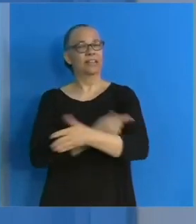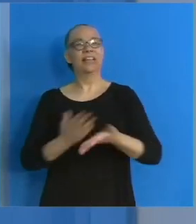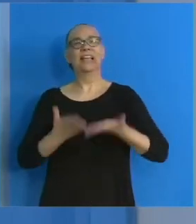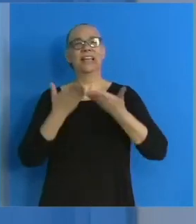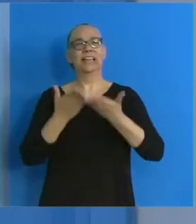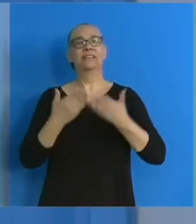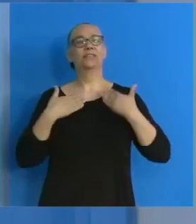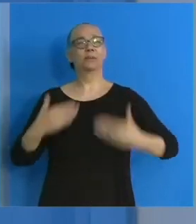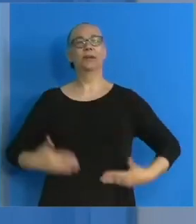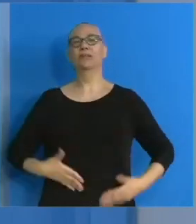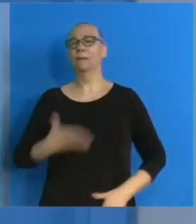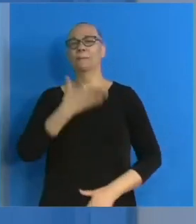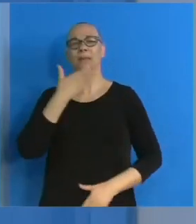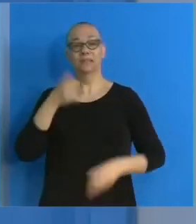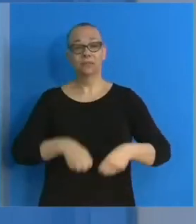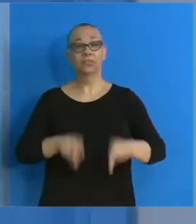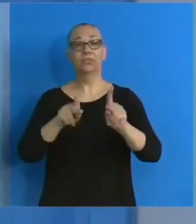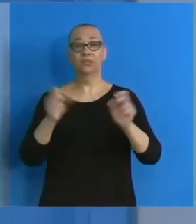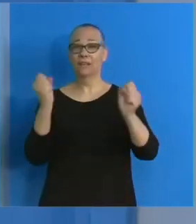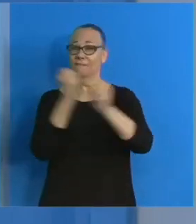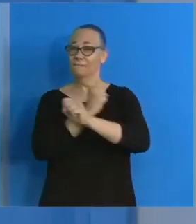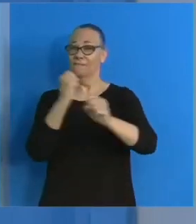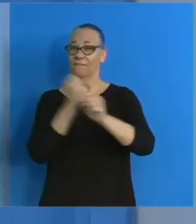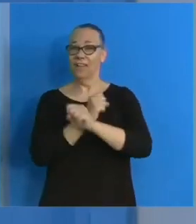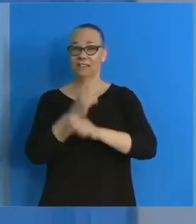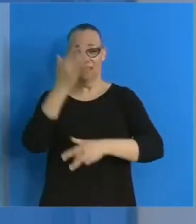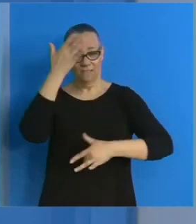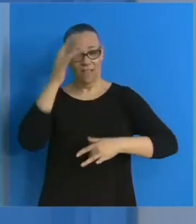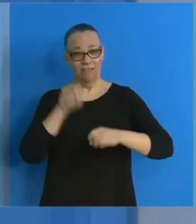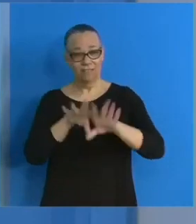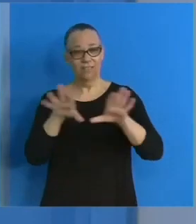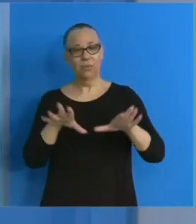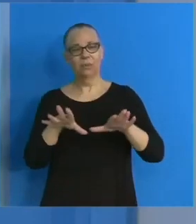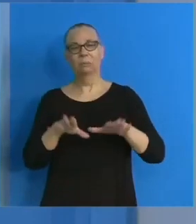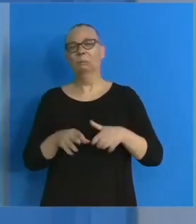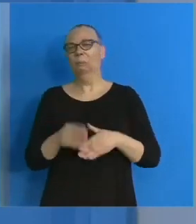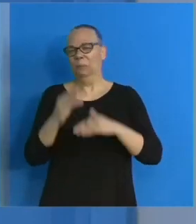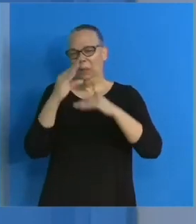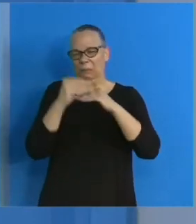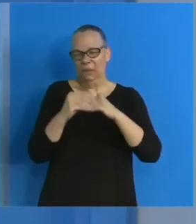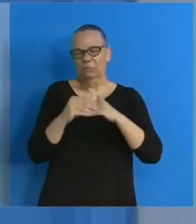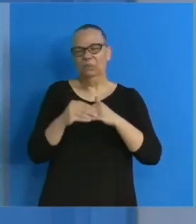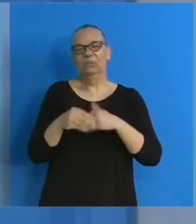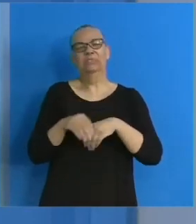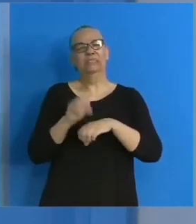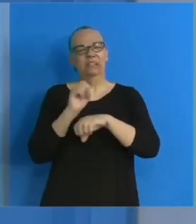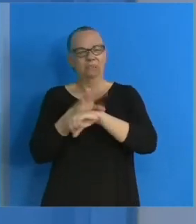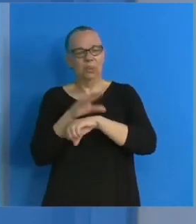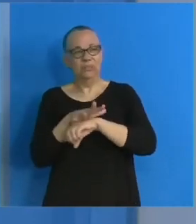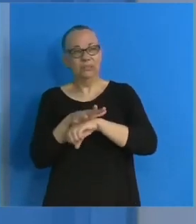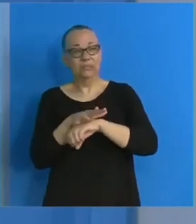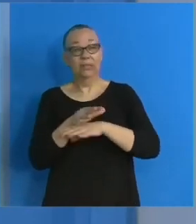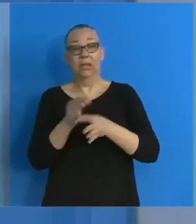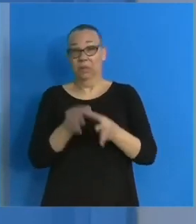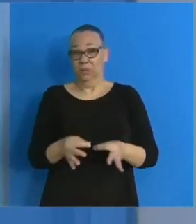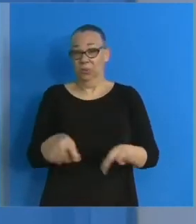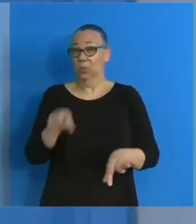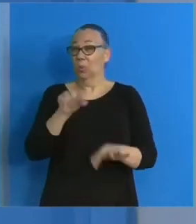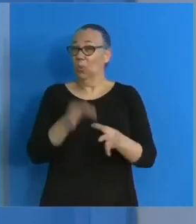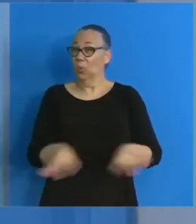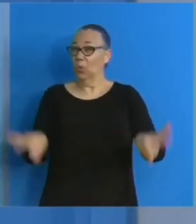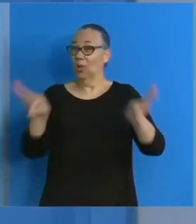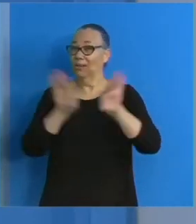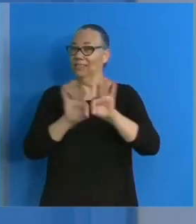best possible chance of fighting off the virus with minimal side effects. The quality of the protection offered by